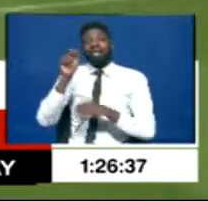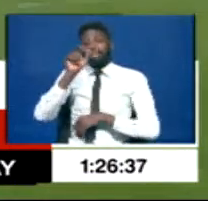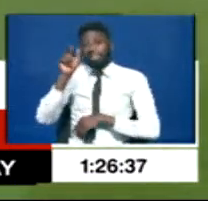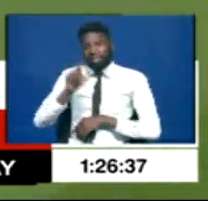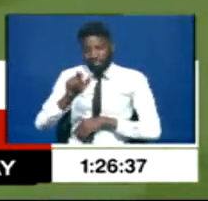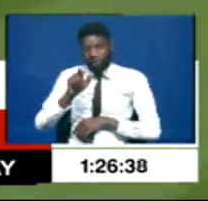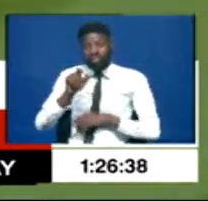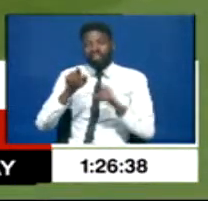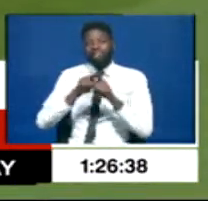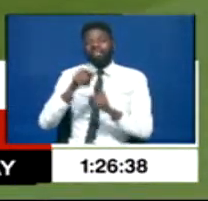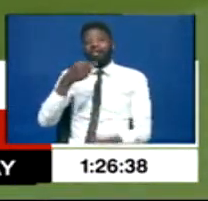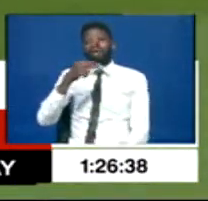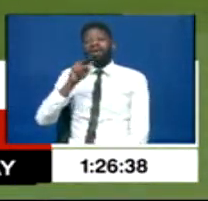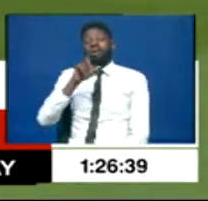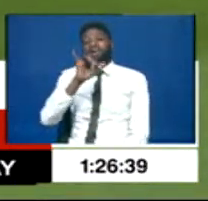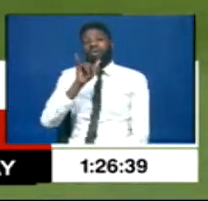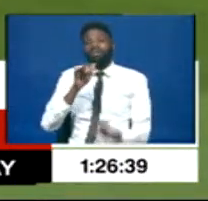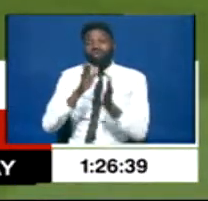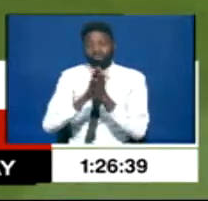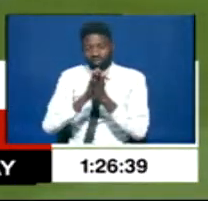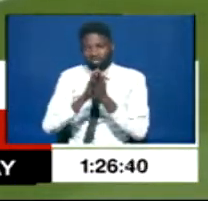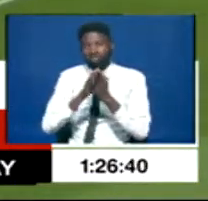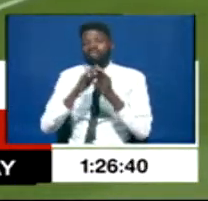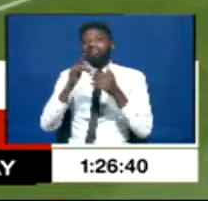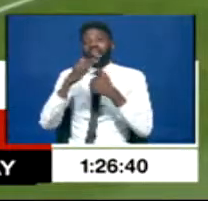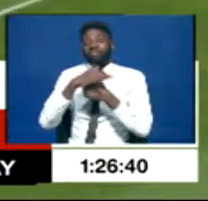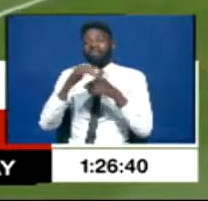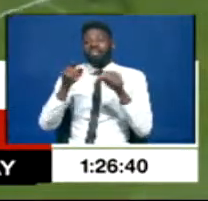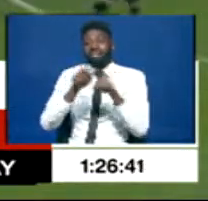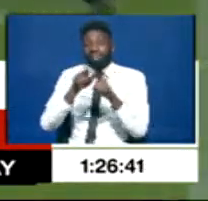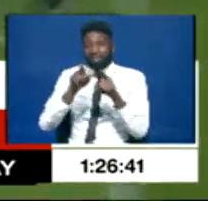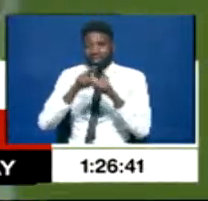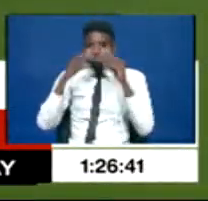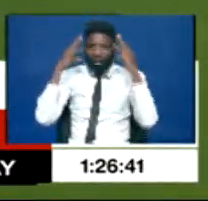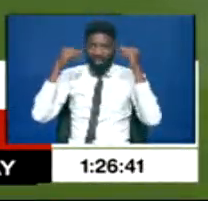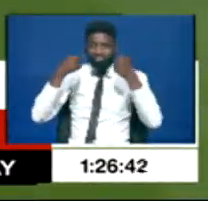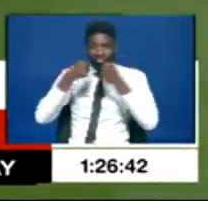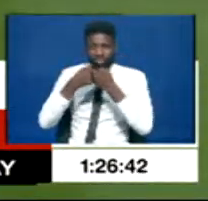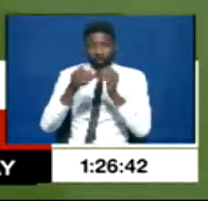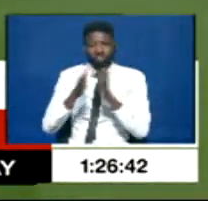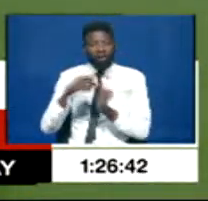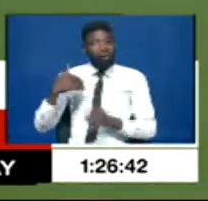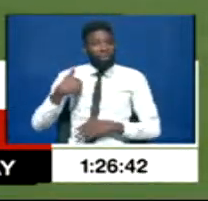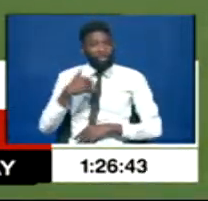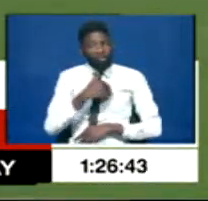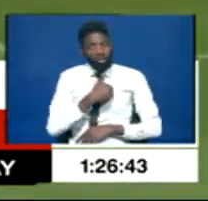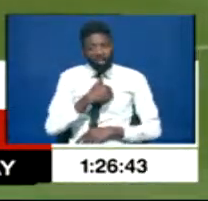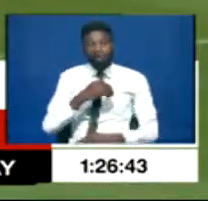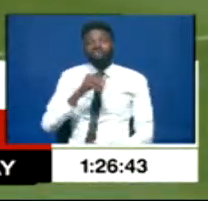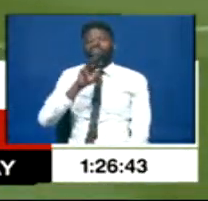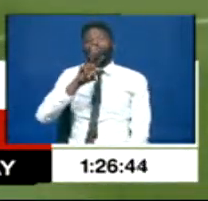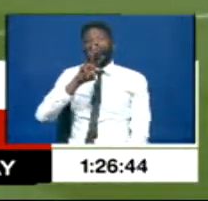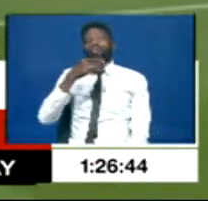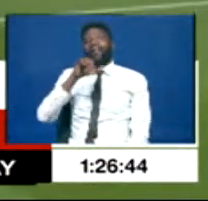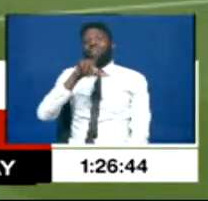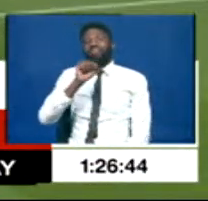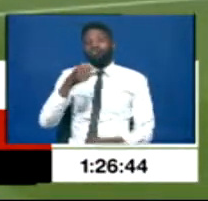Group A3. In Group A4, Netherlands will tackle Poland, while Wales meet Belgium.